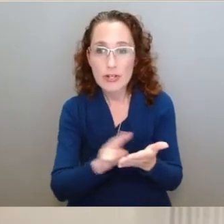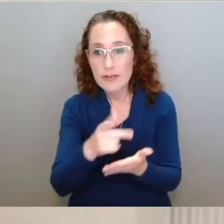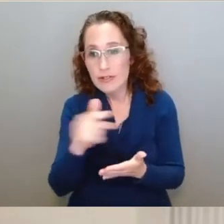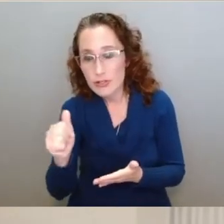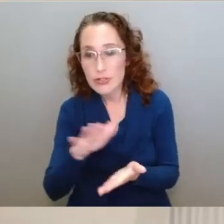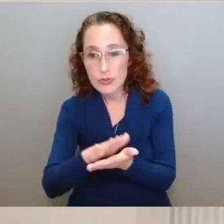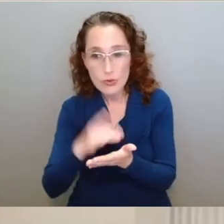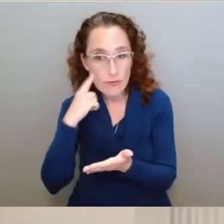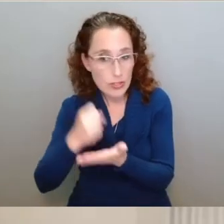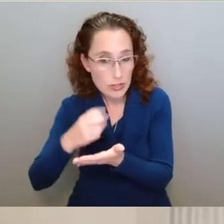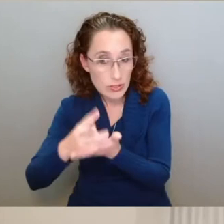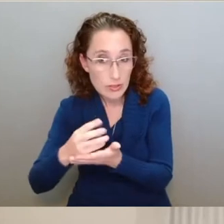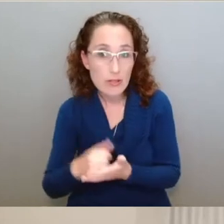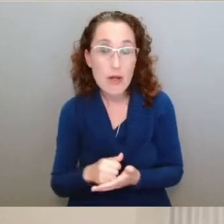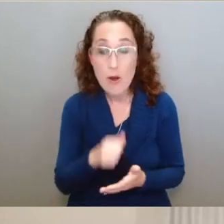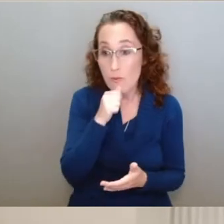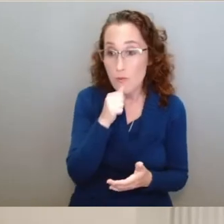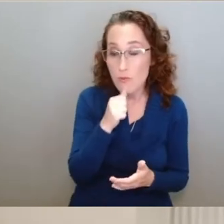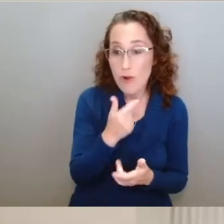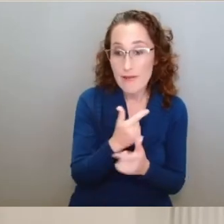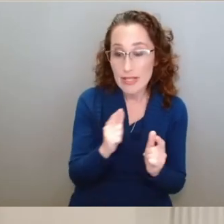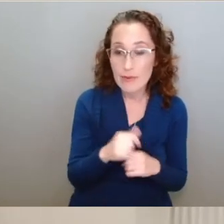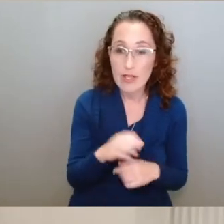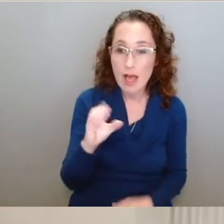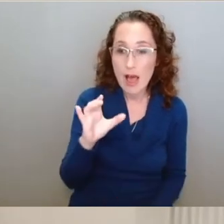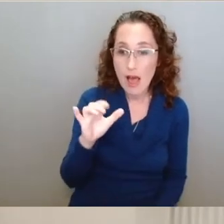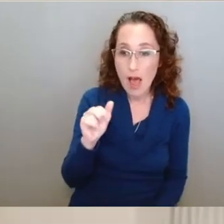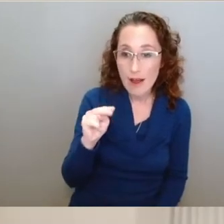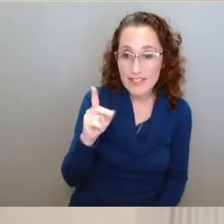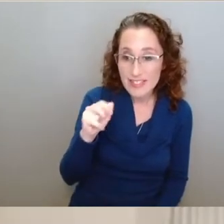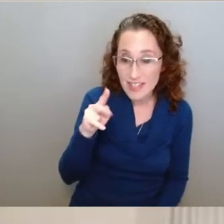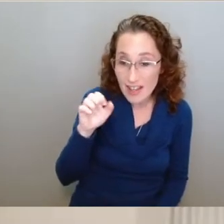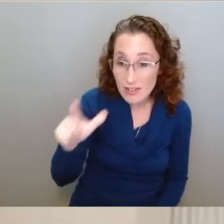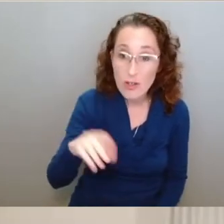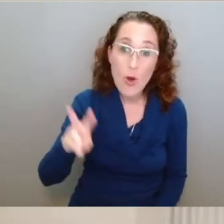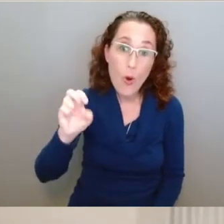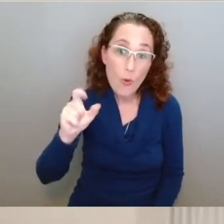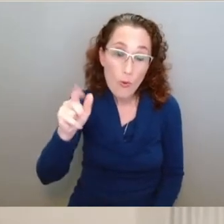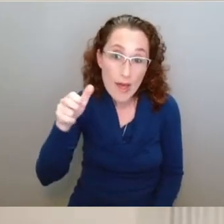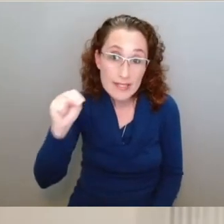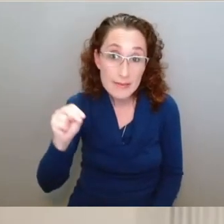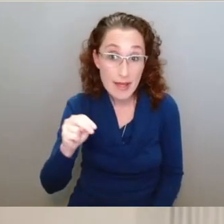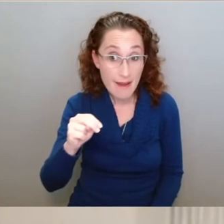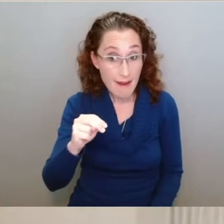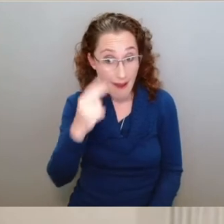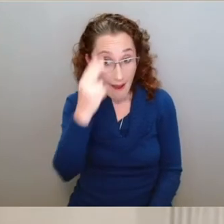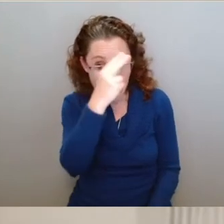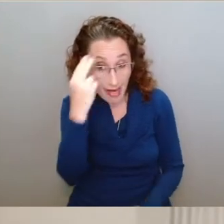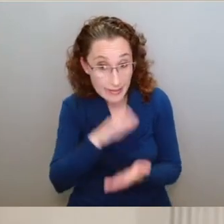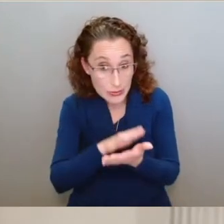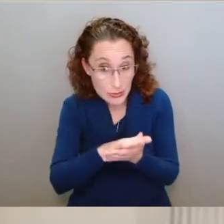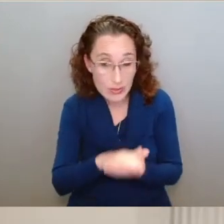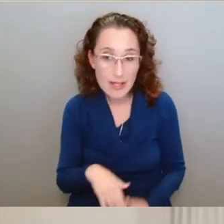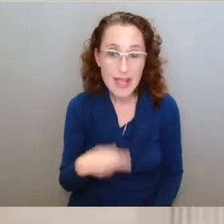Work. There have been private liberal arts schools like Occidental and Wesleyan, a Catholic school, Loyola Marymount University, and